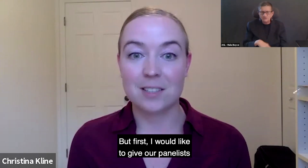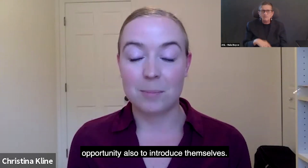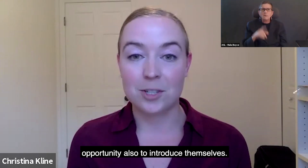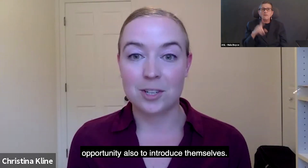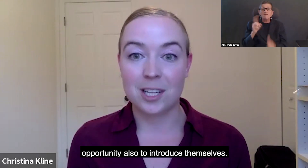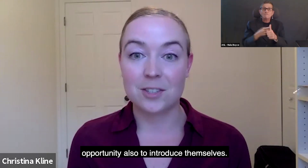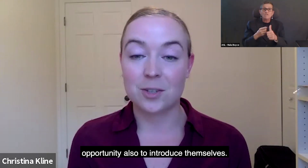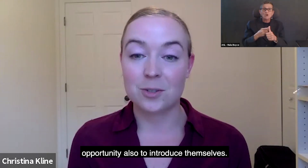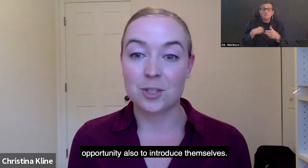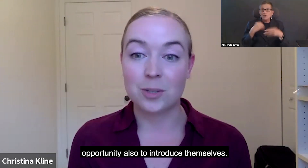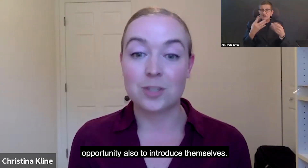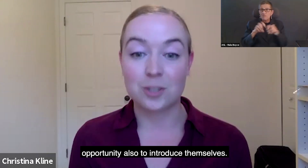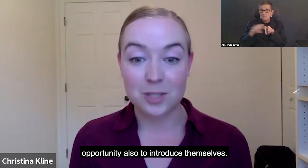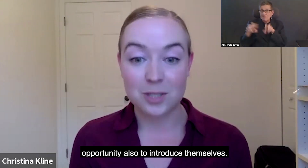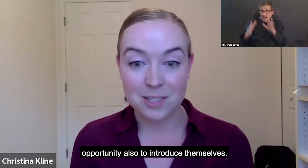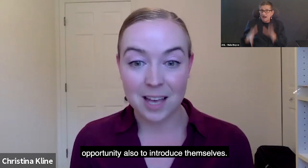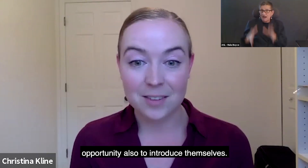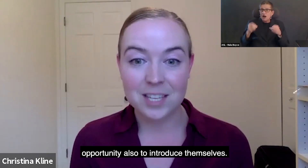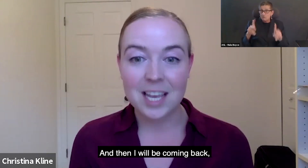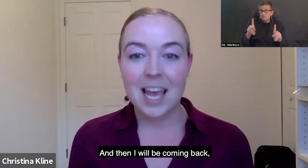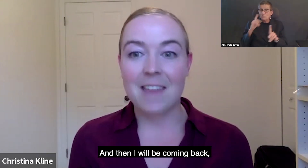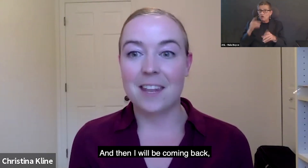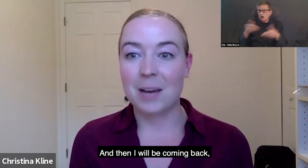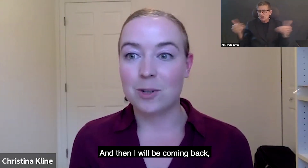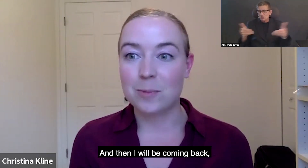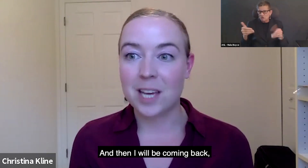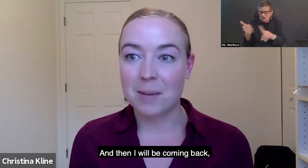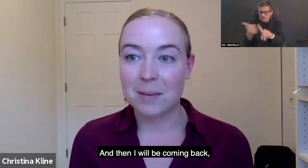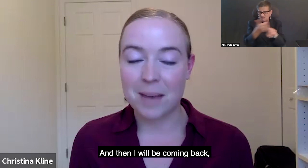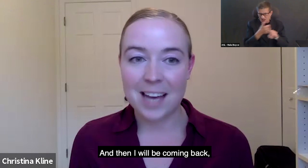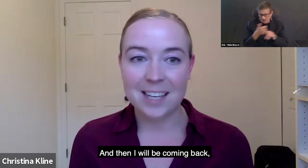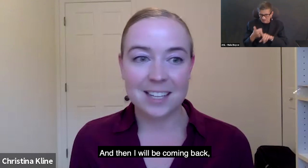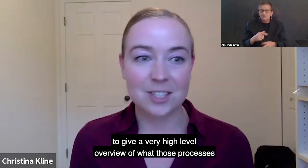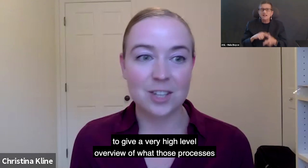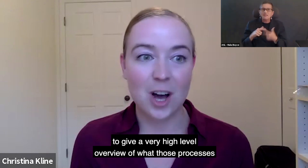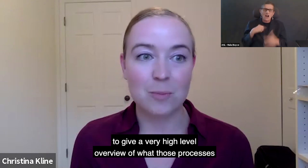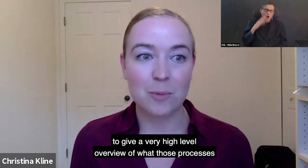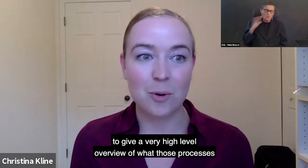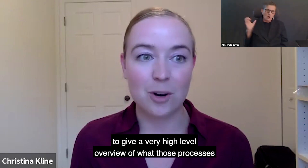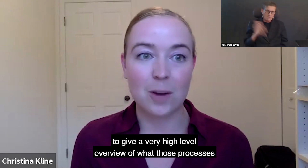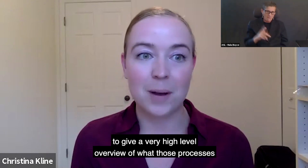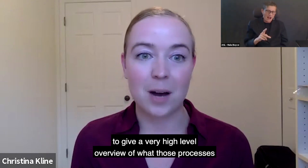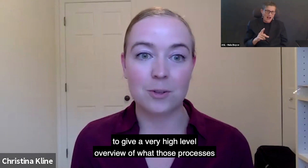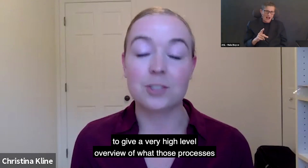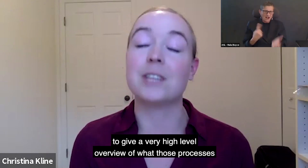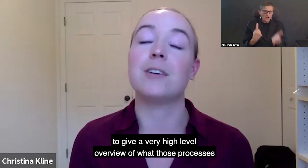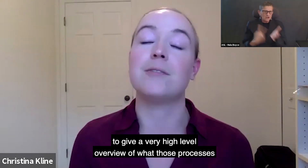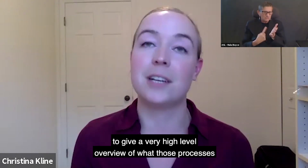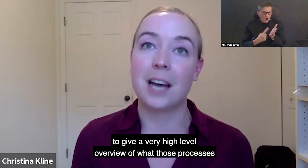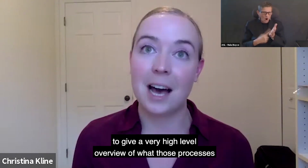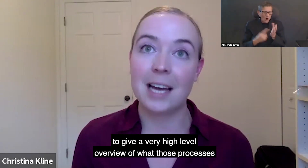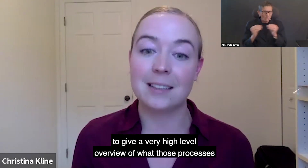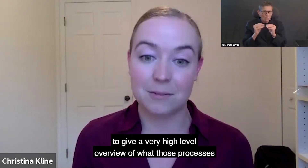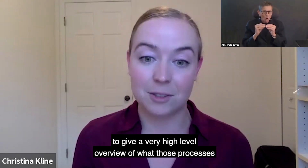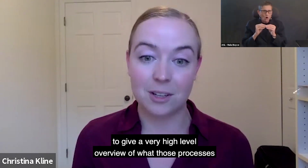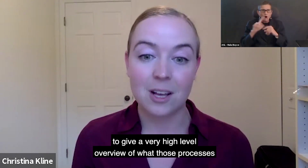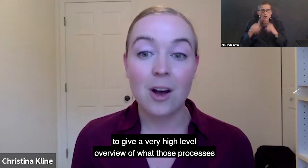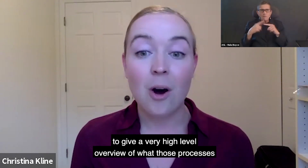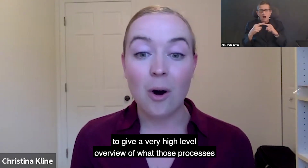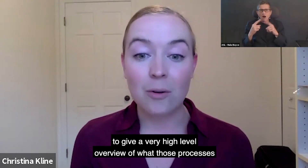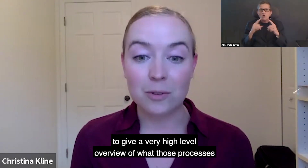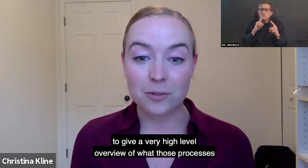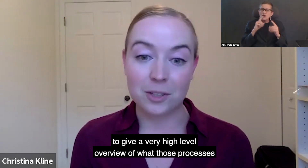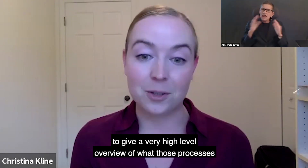our panelists an opportunity also to introduce themselves, and then I will be coming back to talk more about, to give a very high